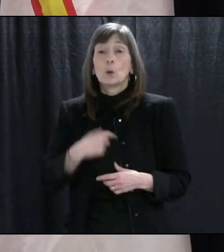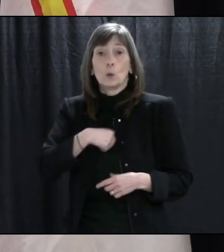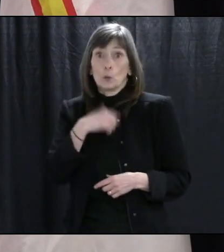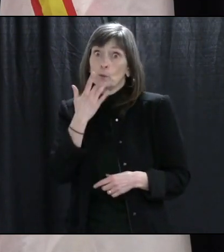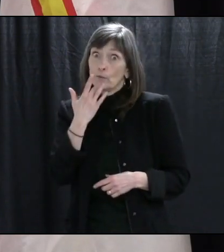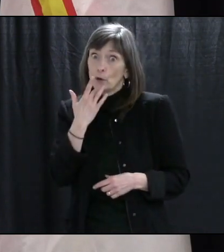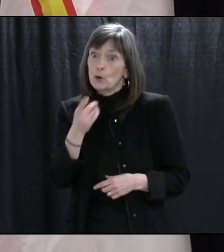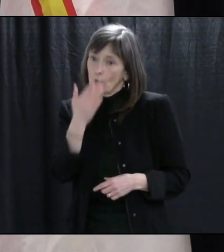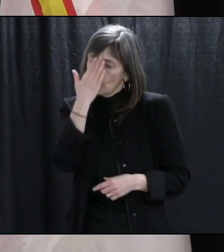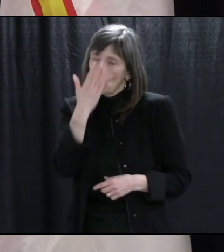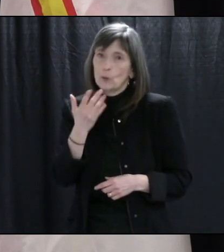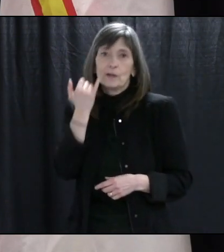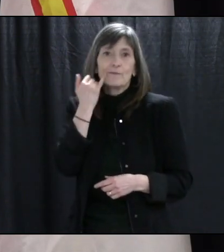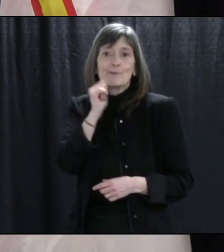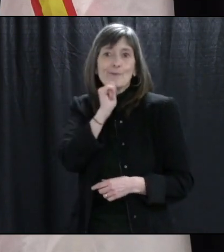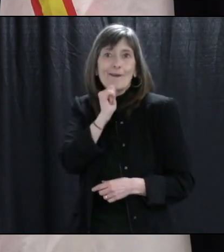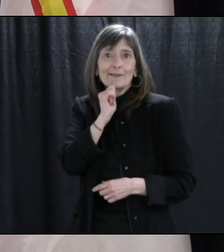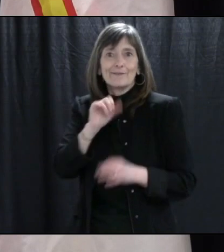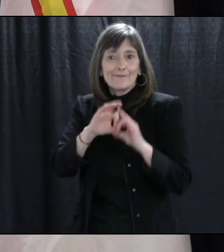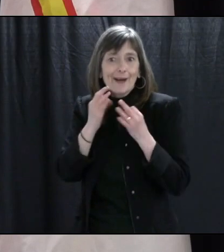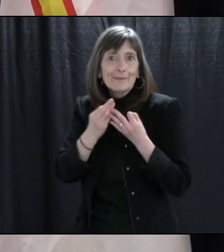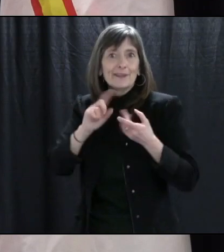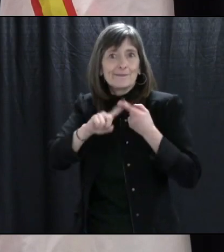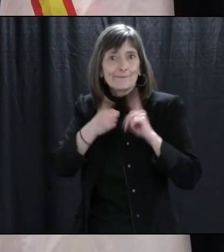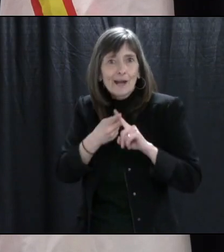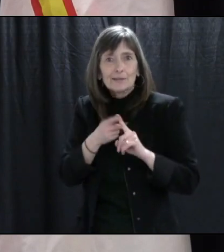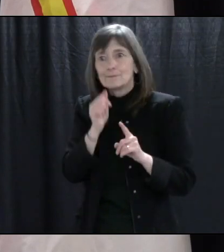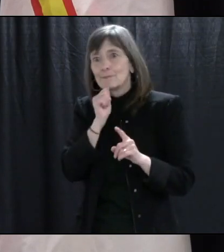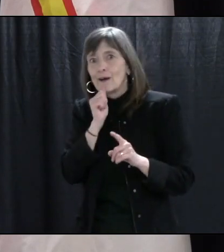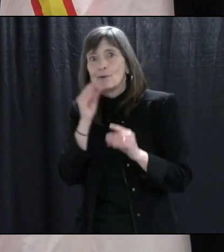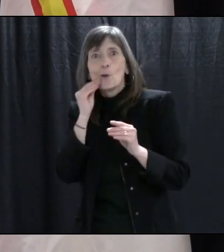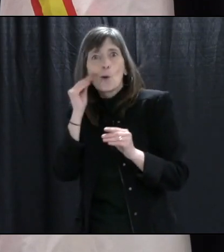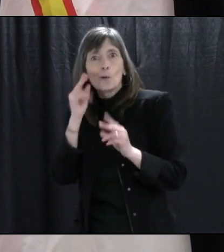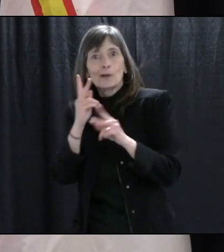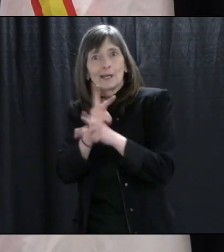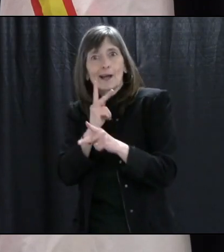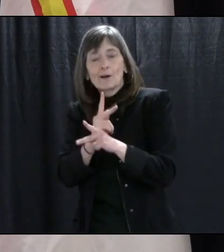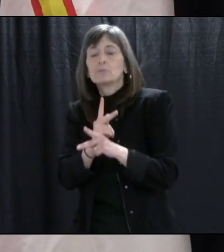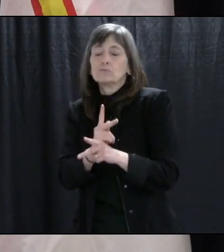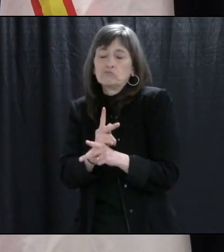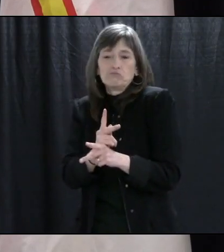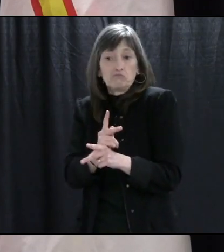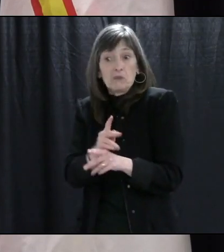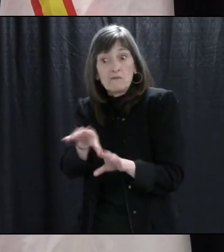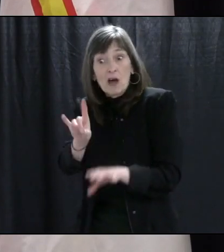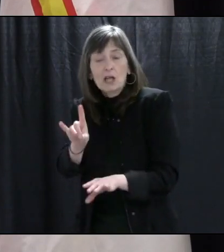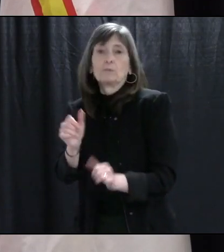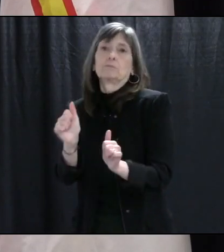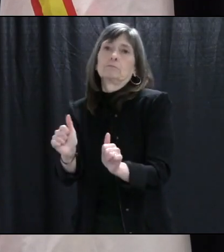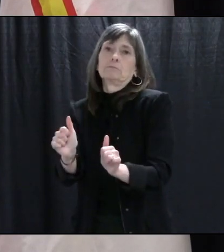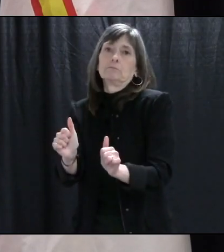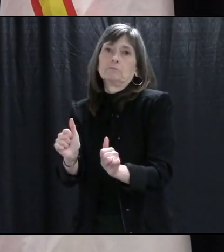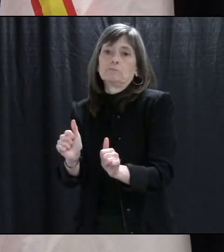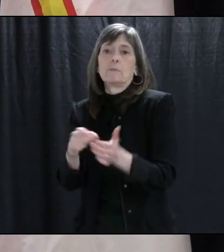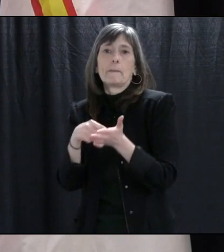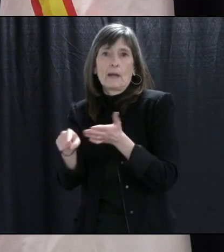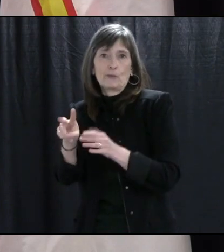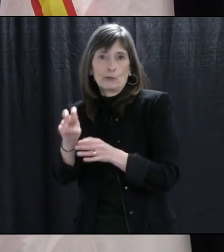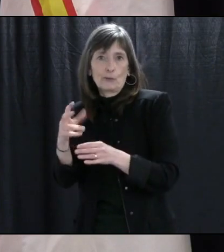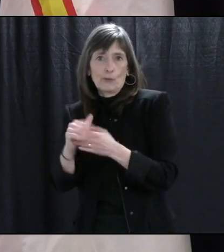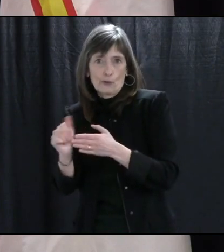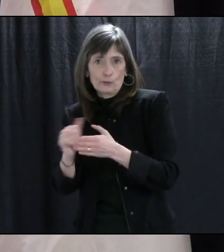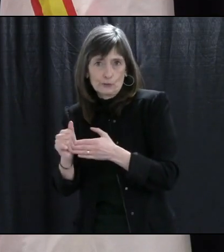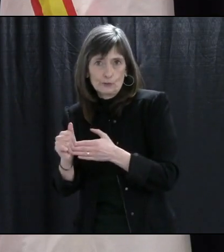private child care. If that's available, they'll provide it $200 a week to help cover their expenses. If they can't find child